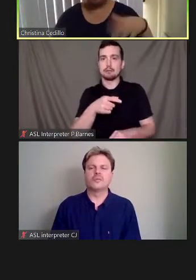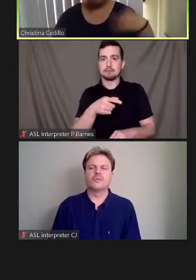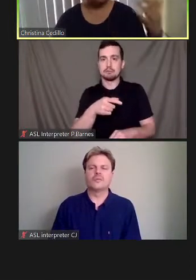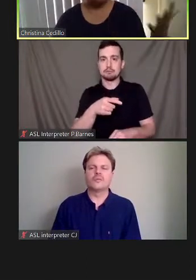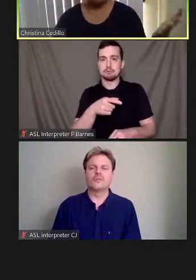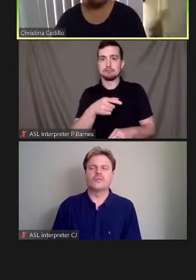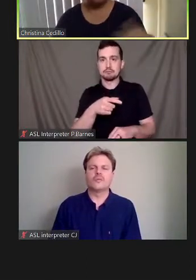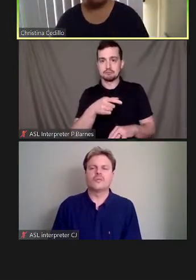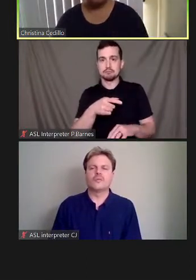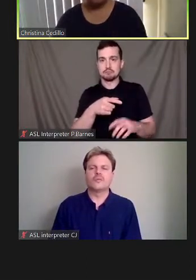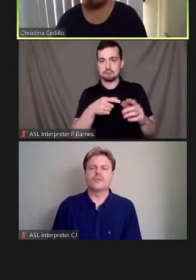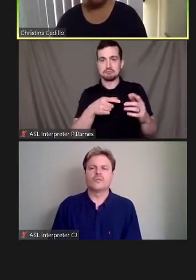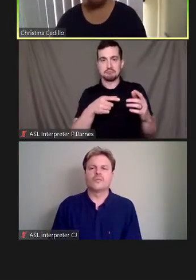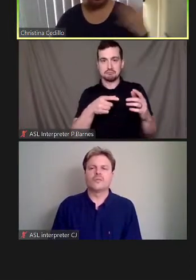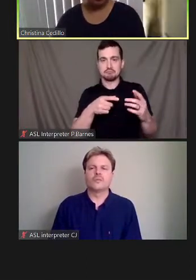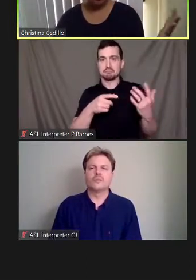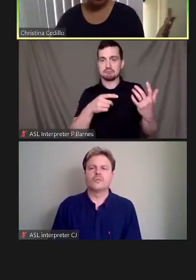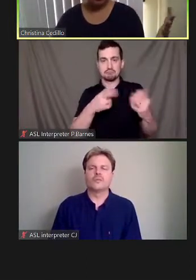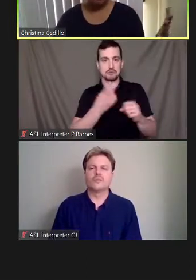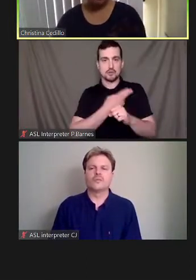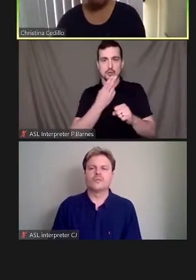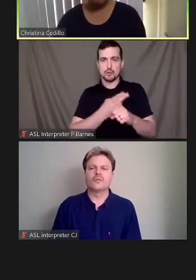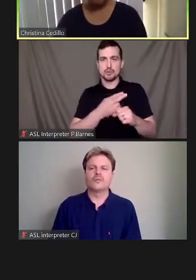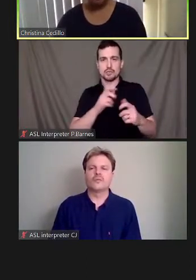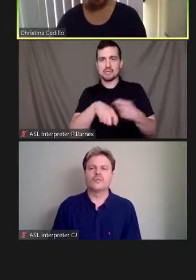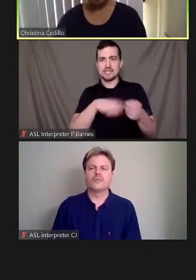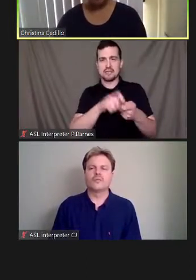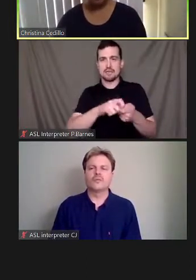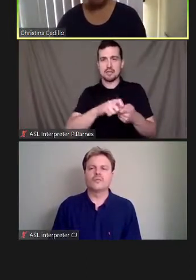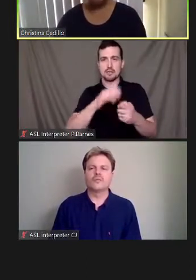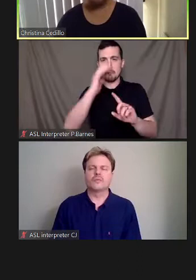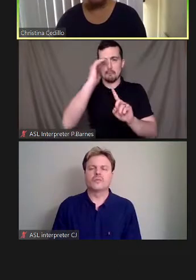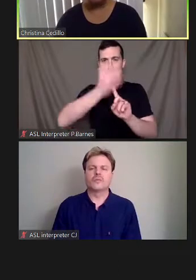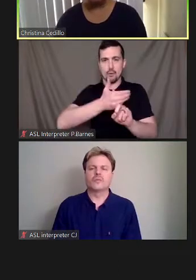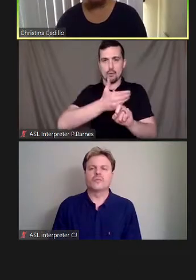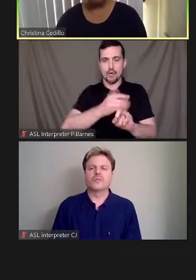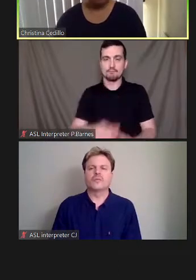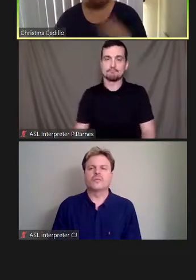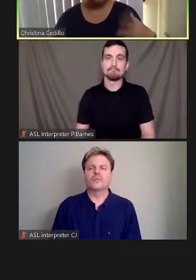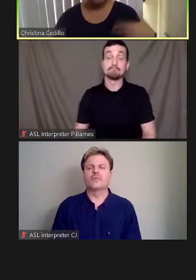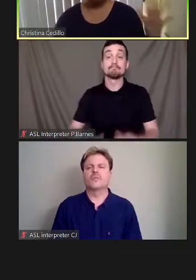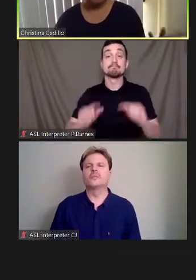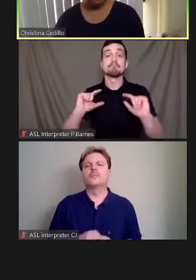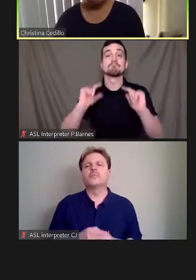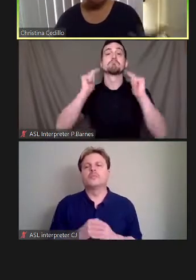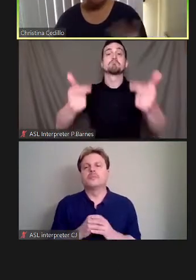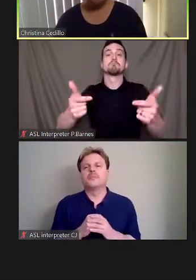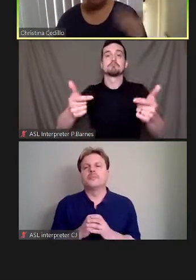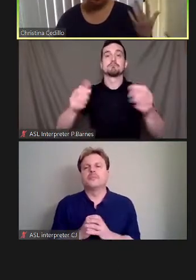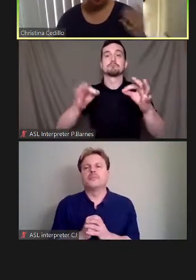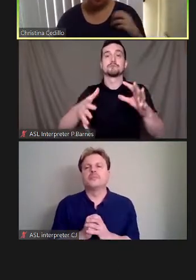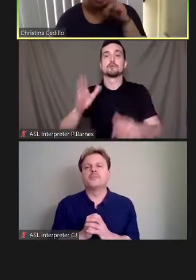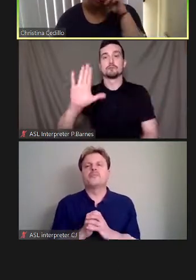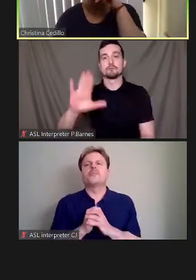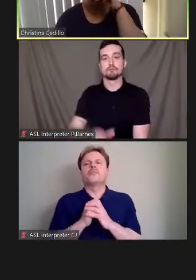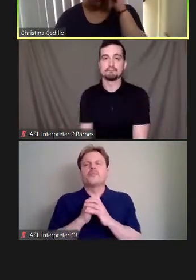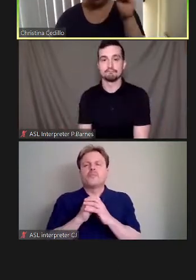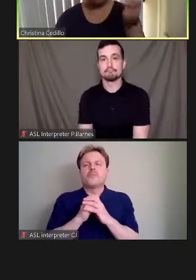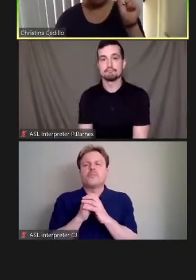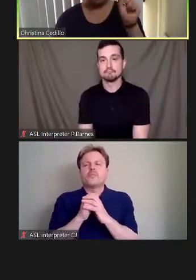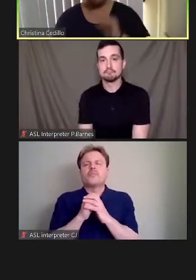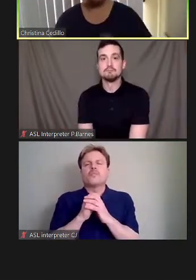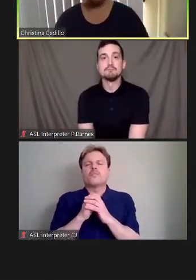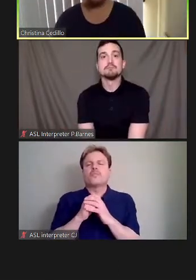that they put on a particular persona, right, in order to get by. So we have to